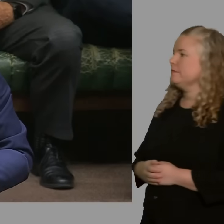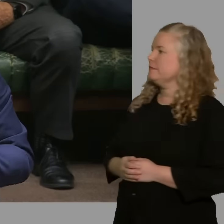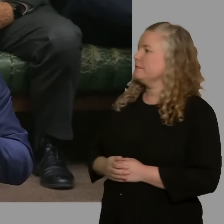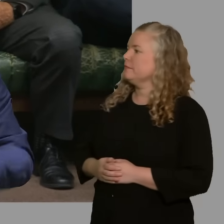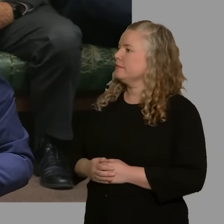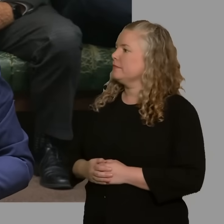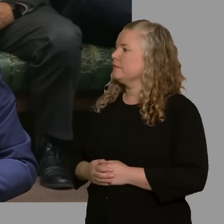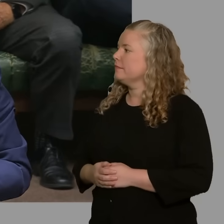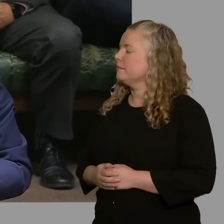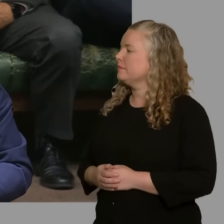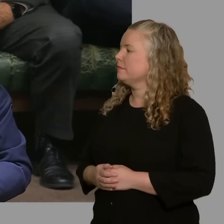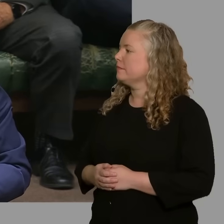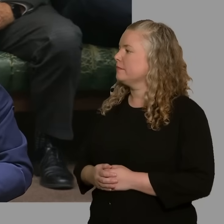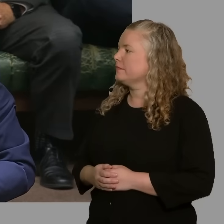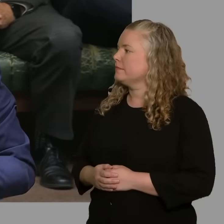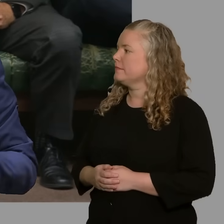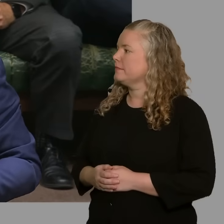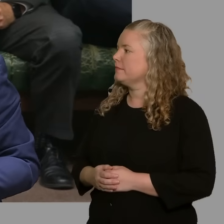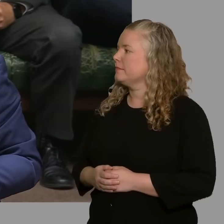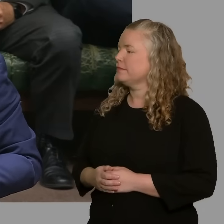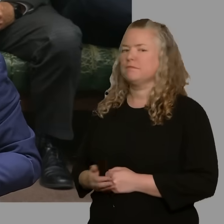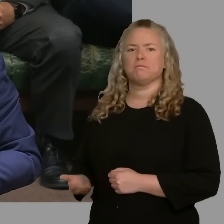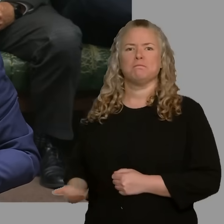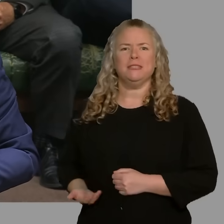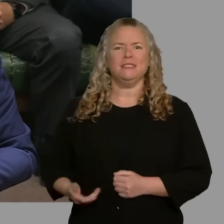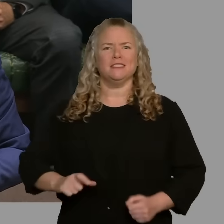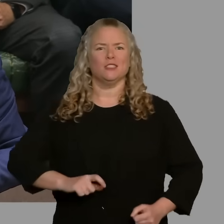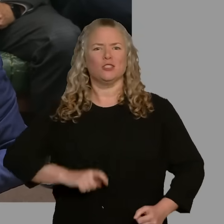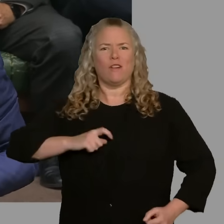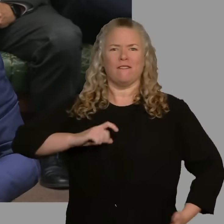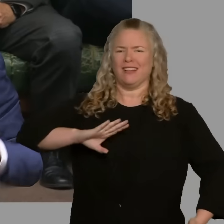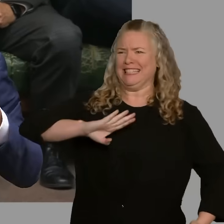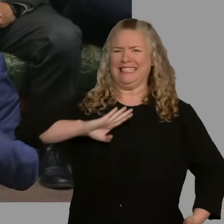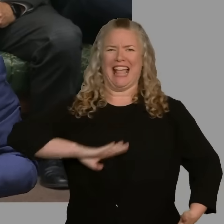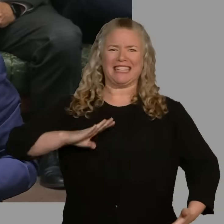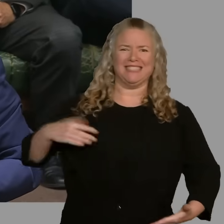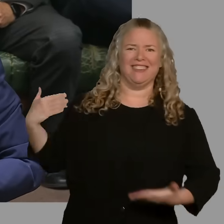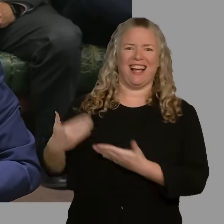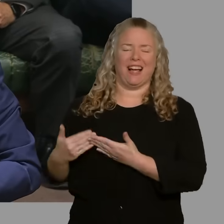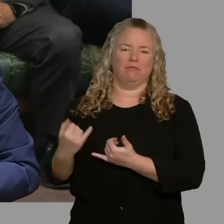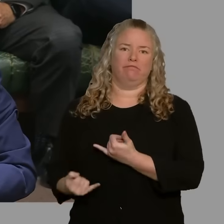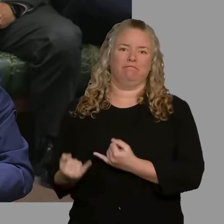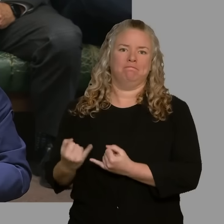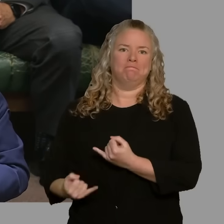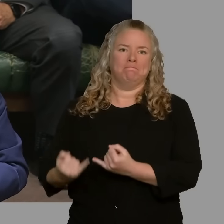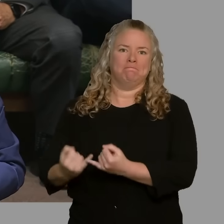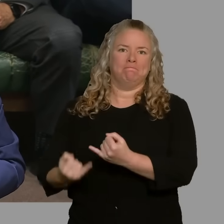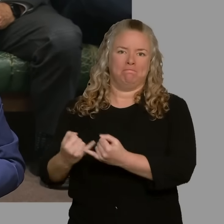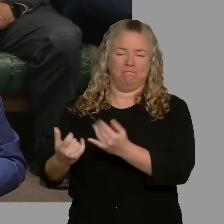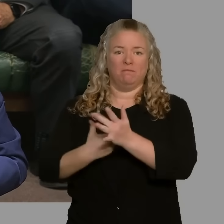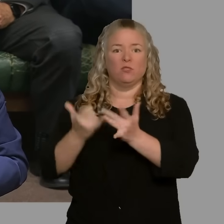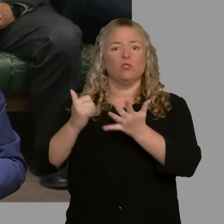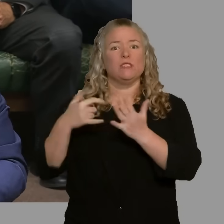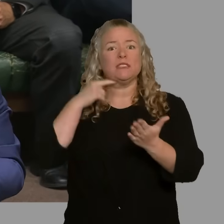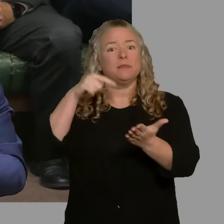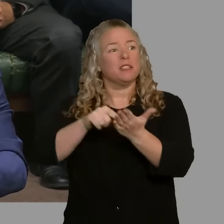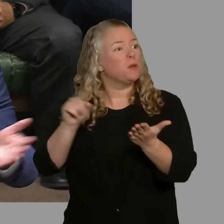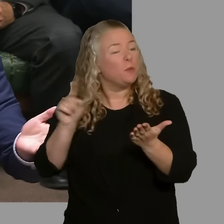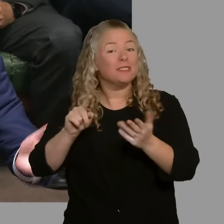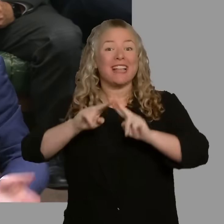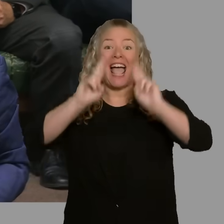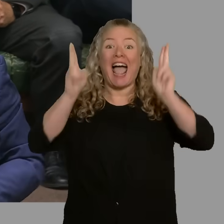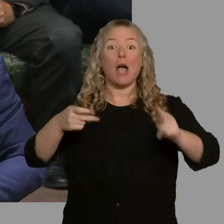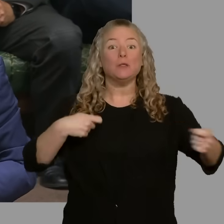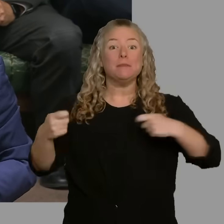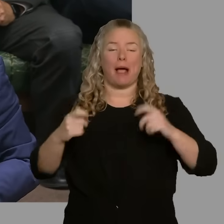market. Now, the Prime Minister could inject some confidence back into the economy. He could help working families get onto the housing ladder, and he could even